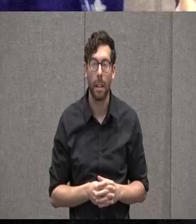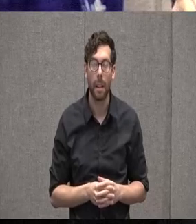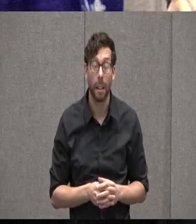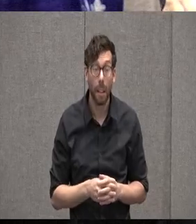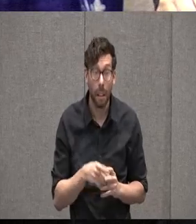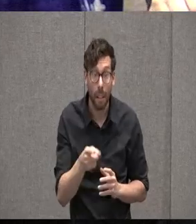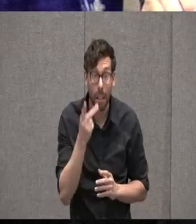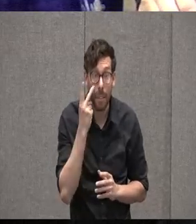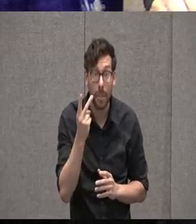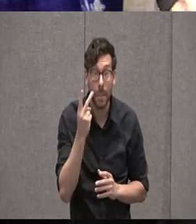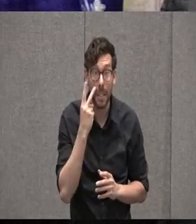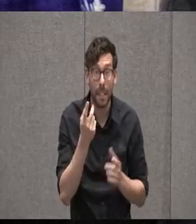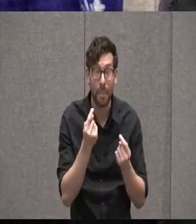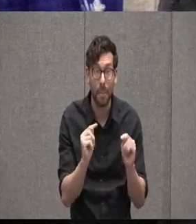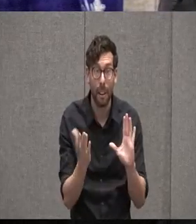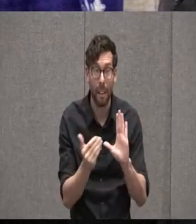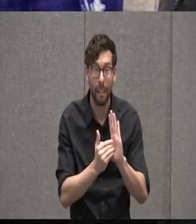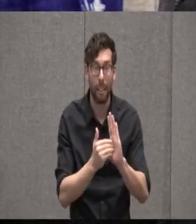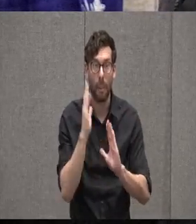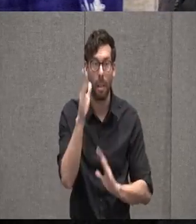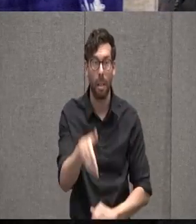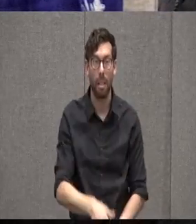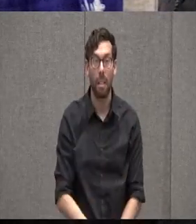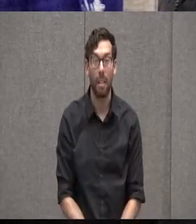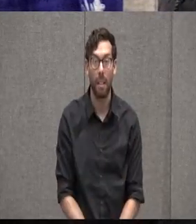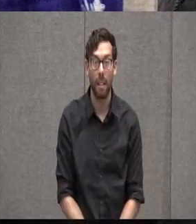Could you see that? Let me try that again.